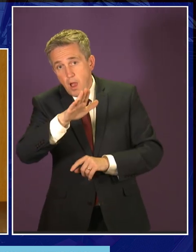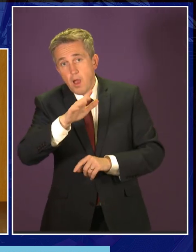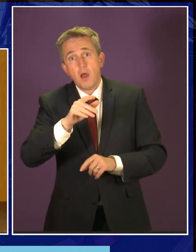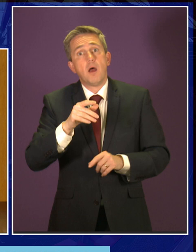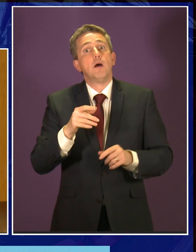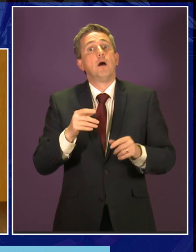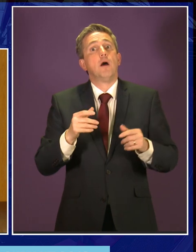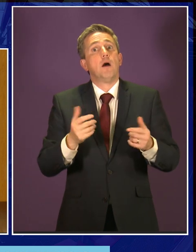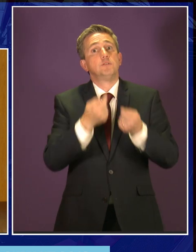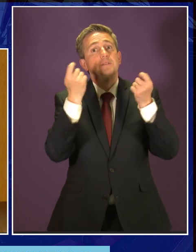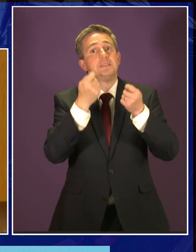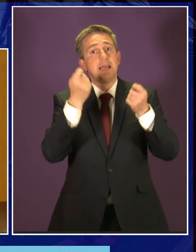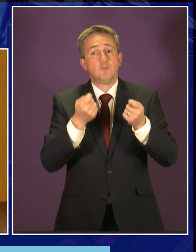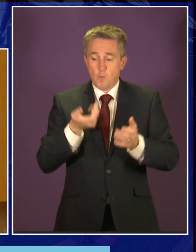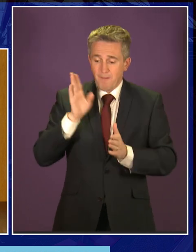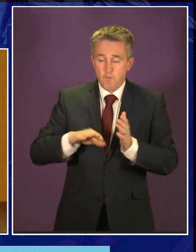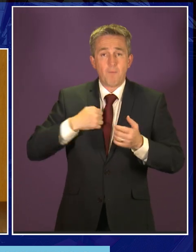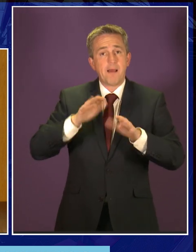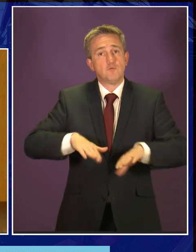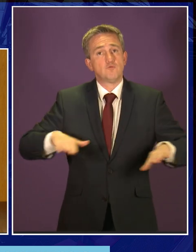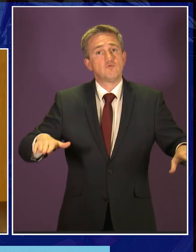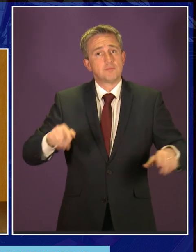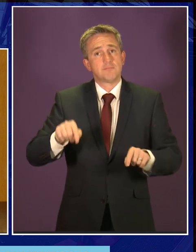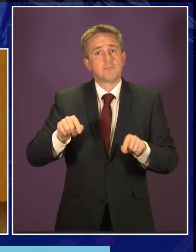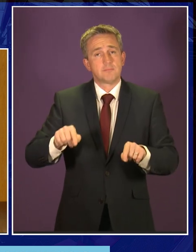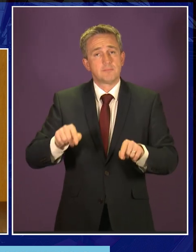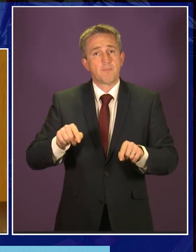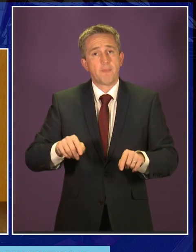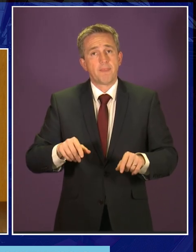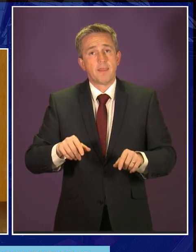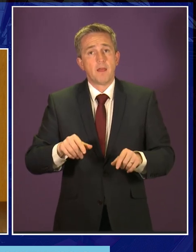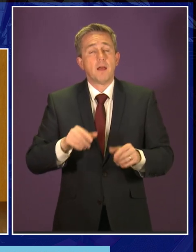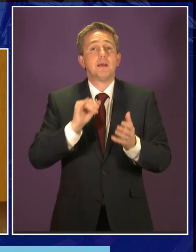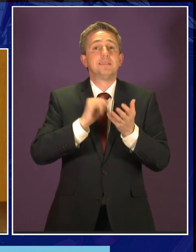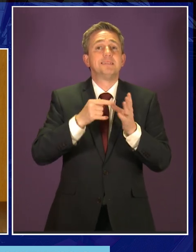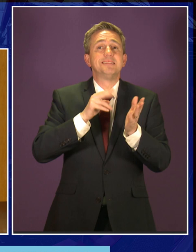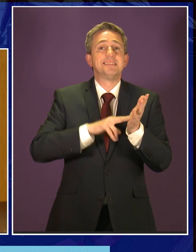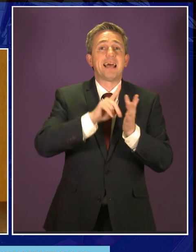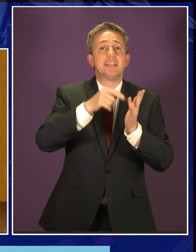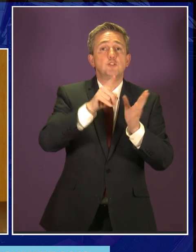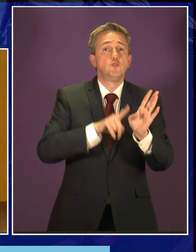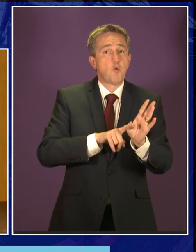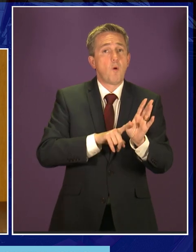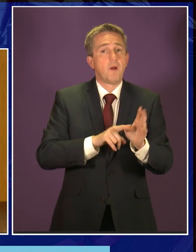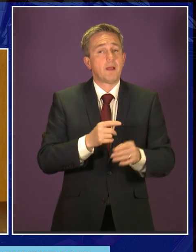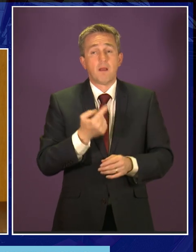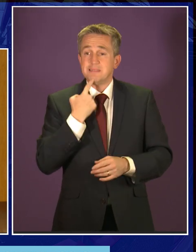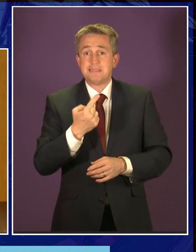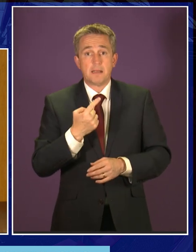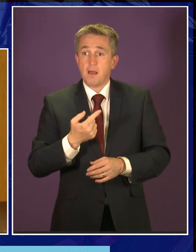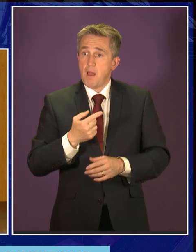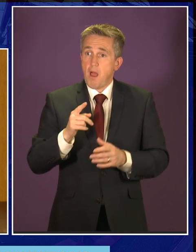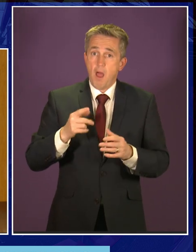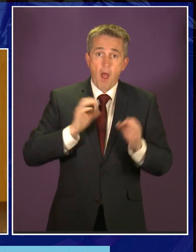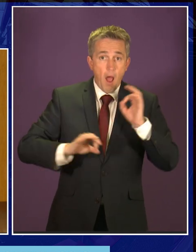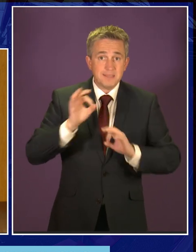and intellectual capacity of our children. We can choose to hear and accept Sanjoy Roy's offer that artists are here to help. They